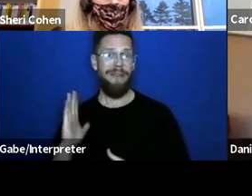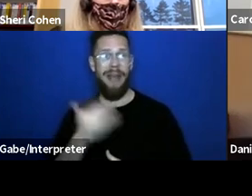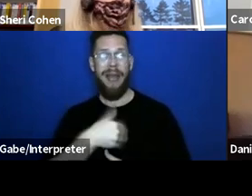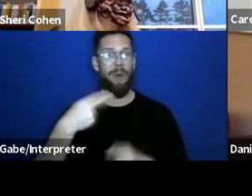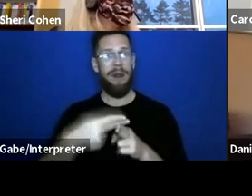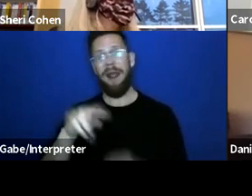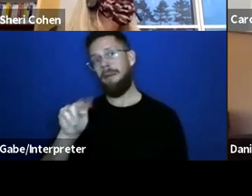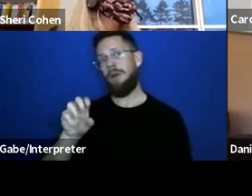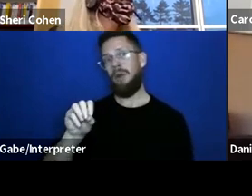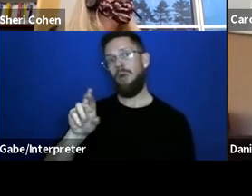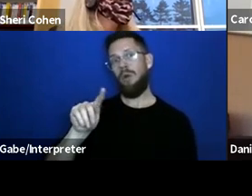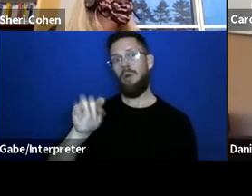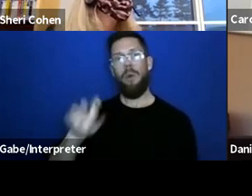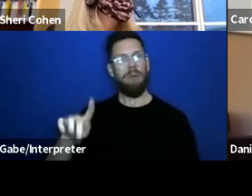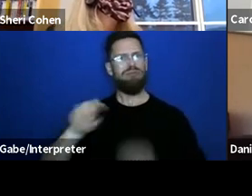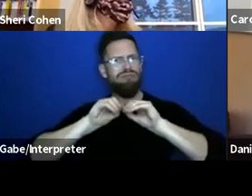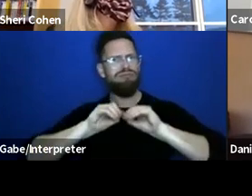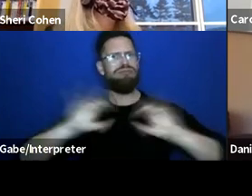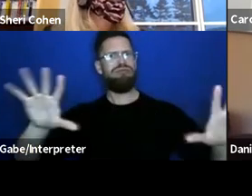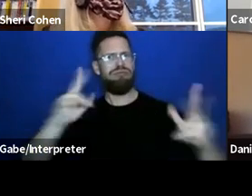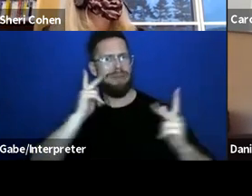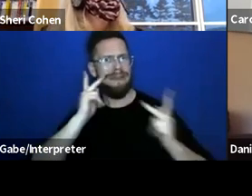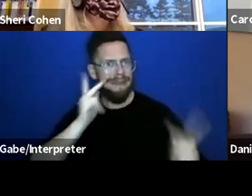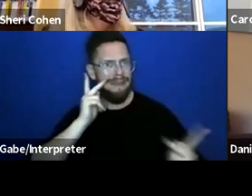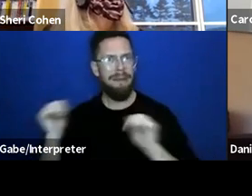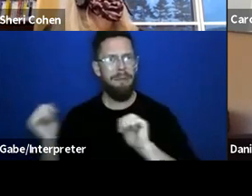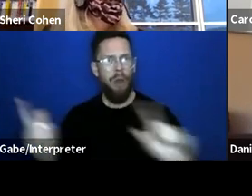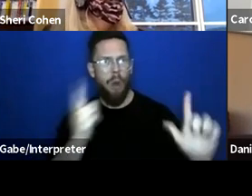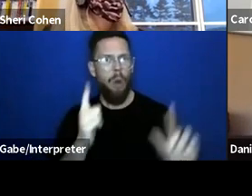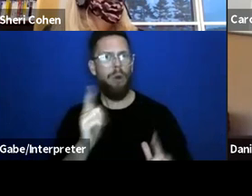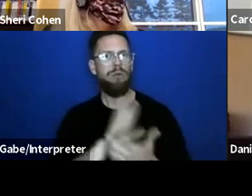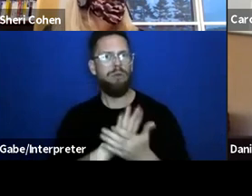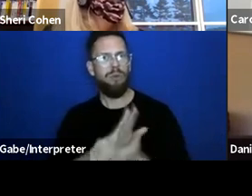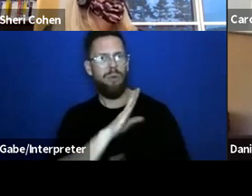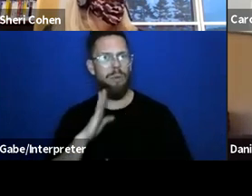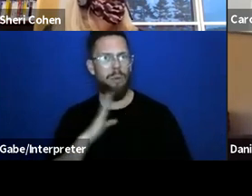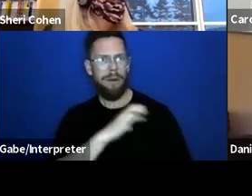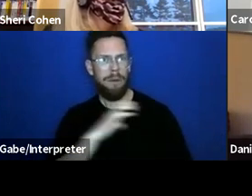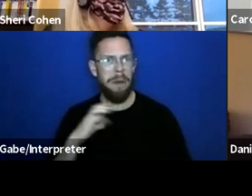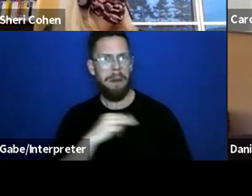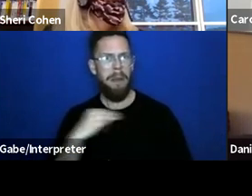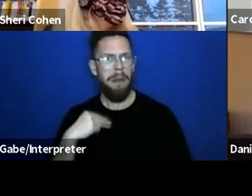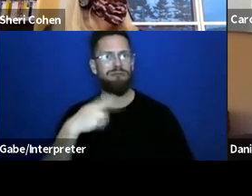out in a publication that's seen by all school committee and school board members nationally.